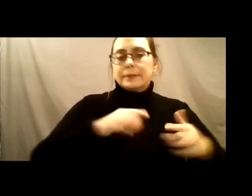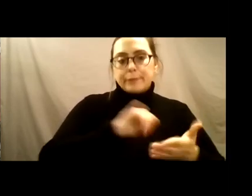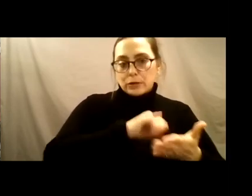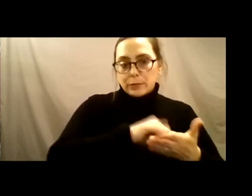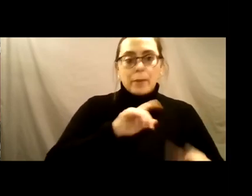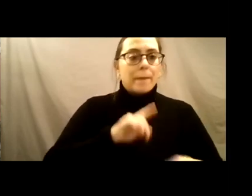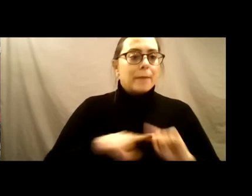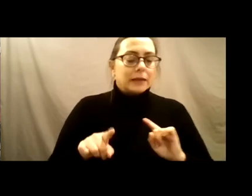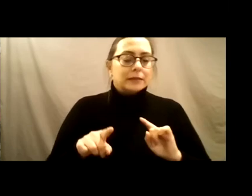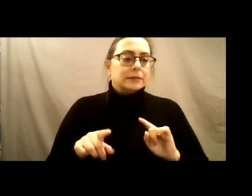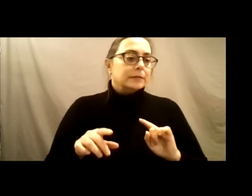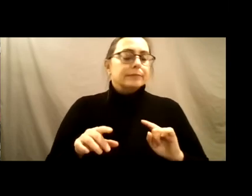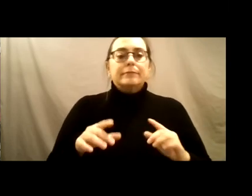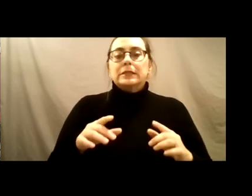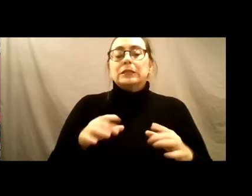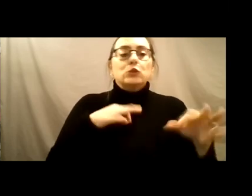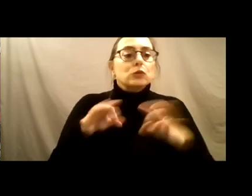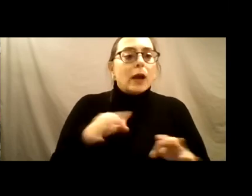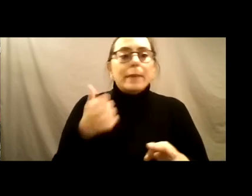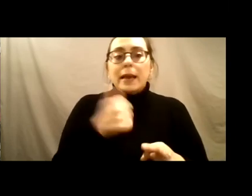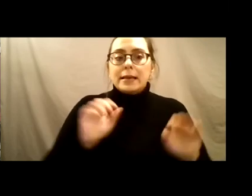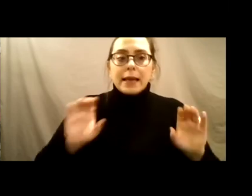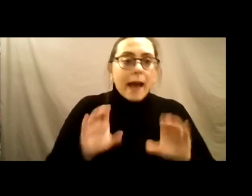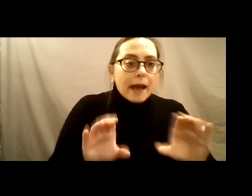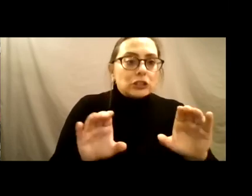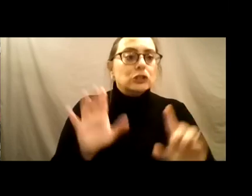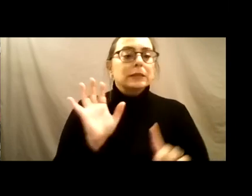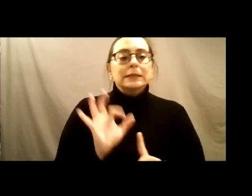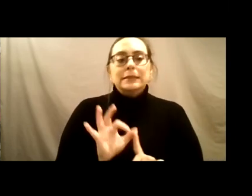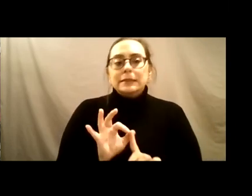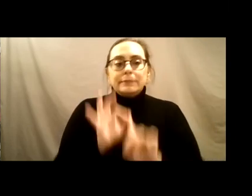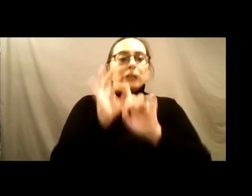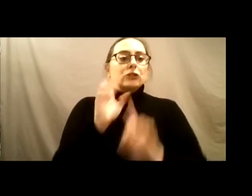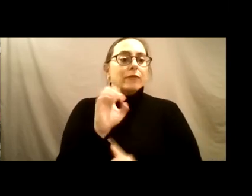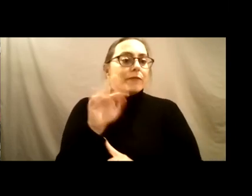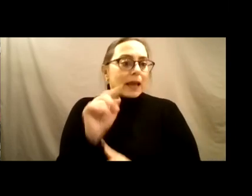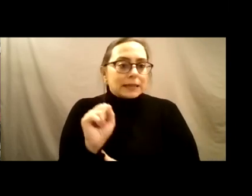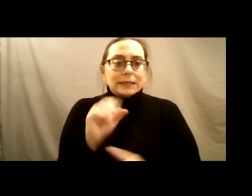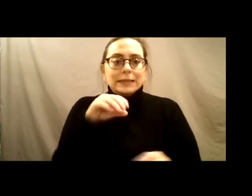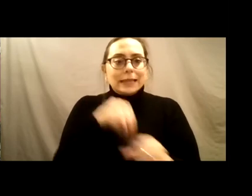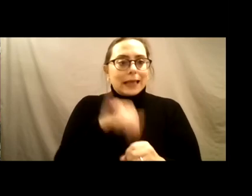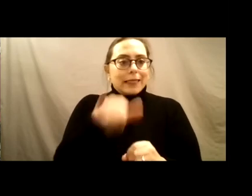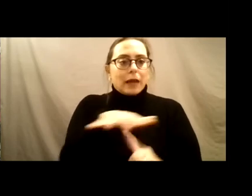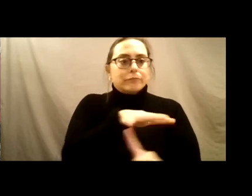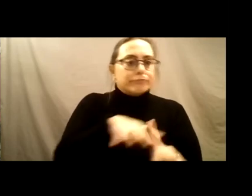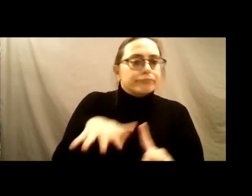any actions, settings, special effects, or other visual business that takes up the scene.